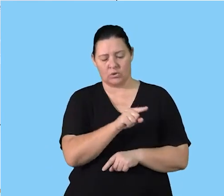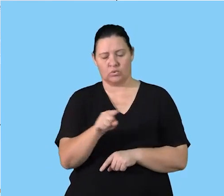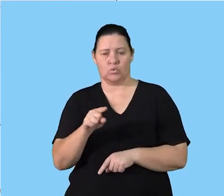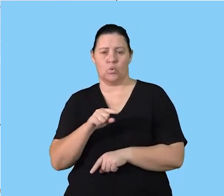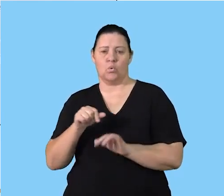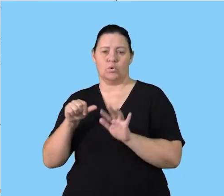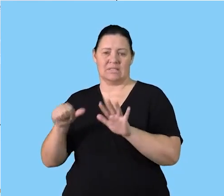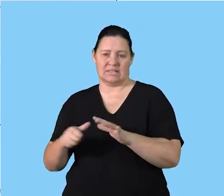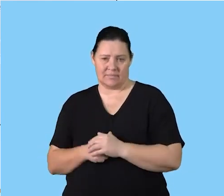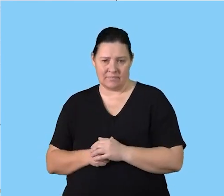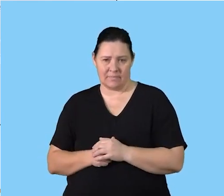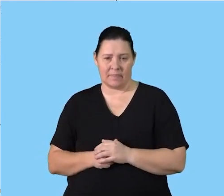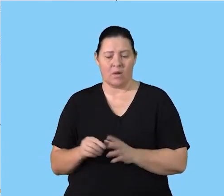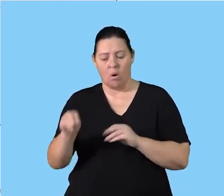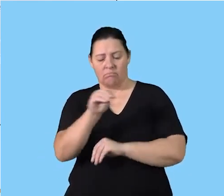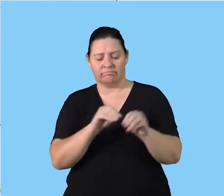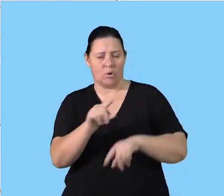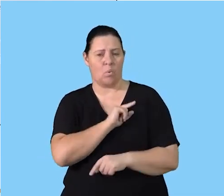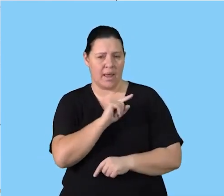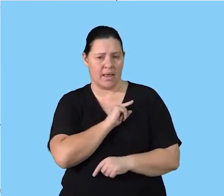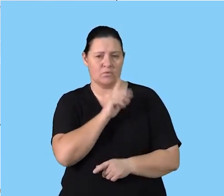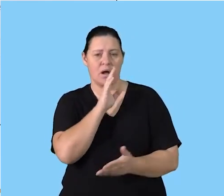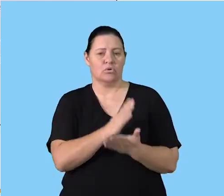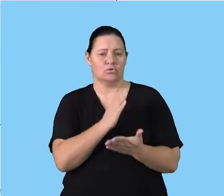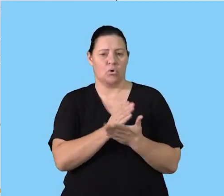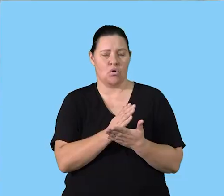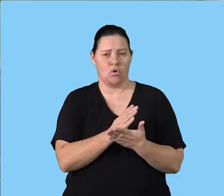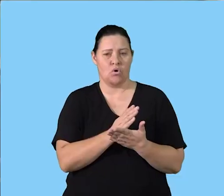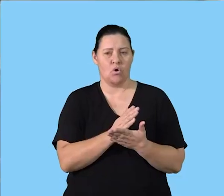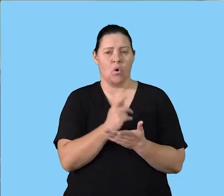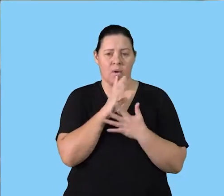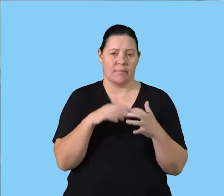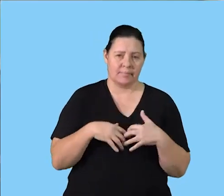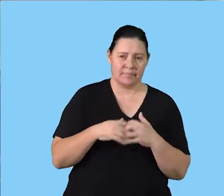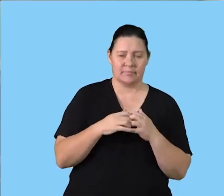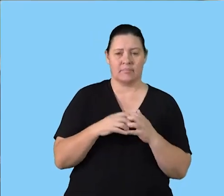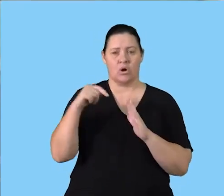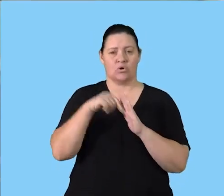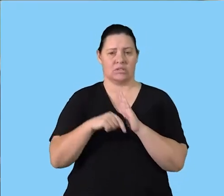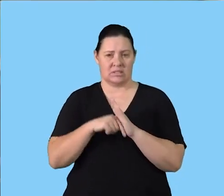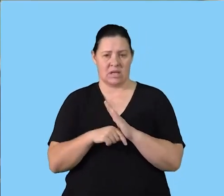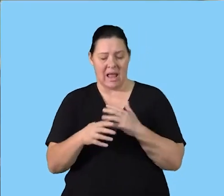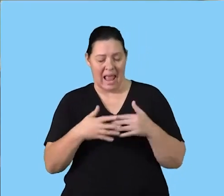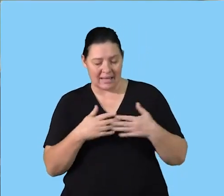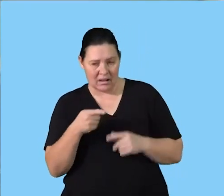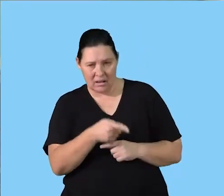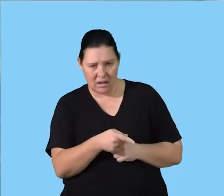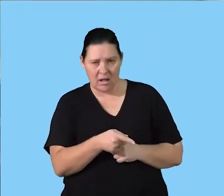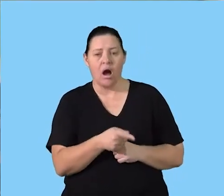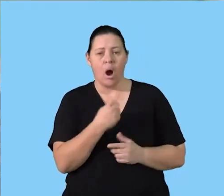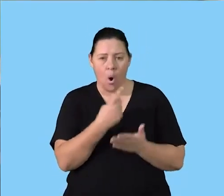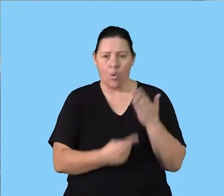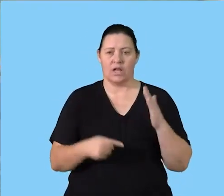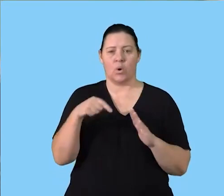The reason of reorganizing here is to ensure that when we treat the content, we are not treating only